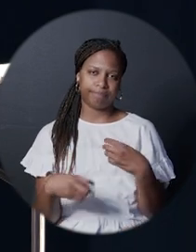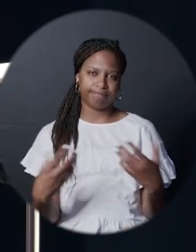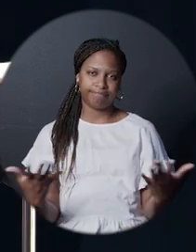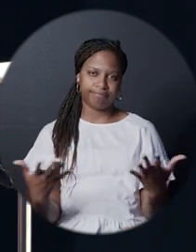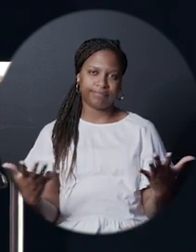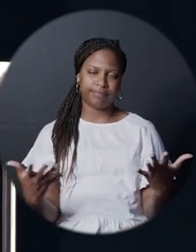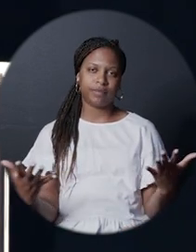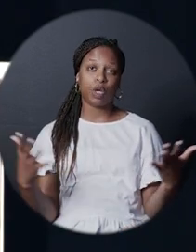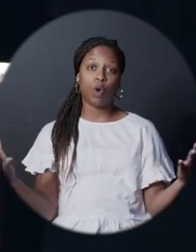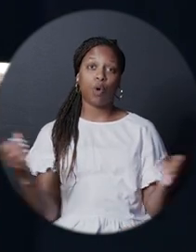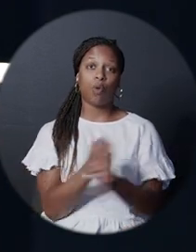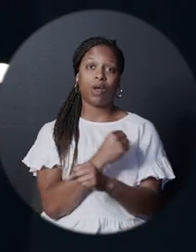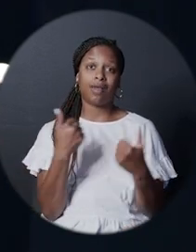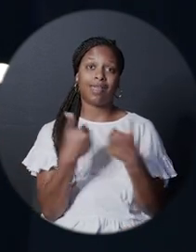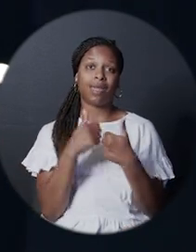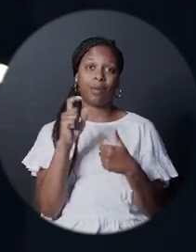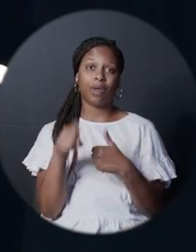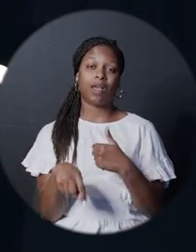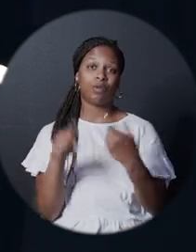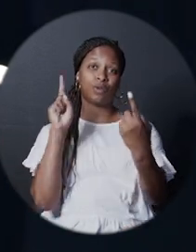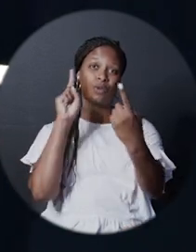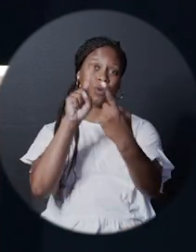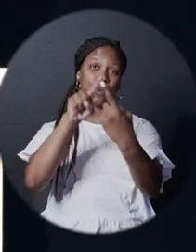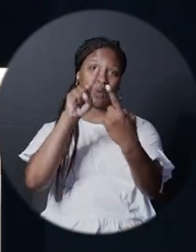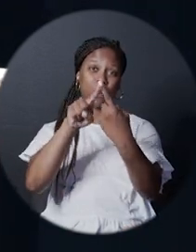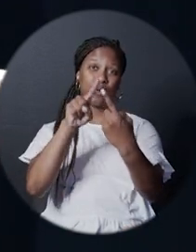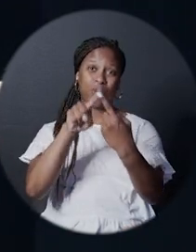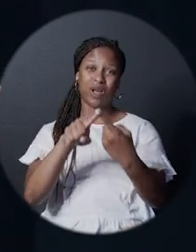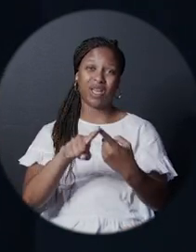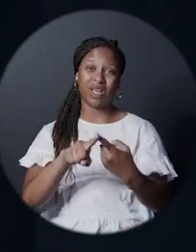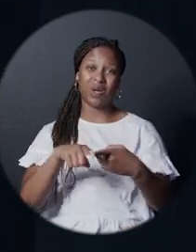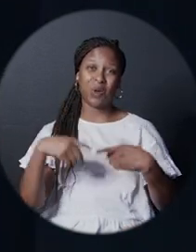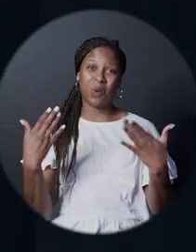Now here's the problem. In order to win a game, you got to score. So